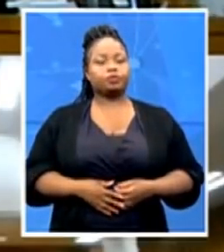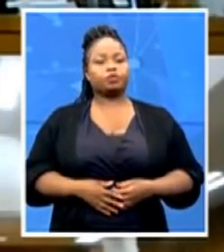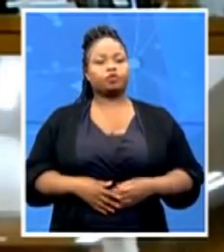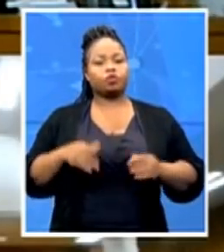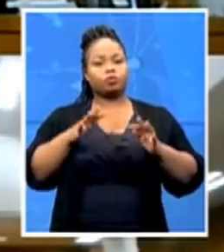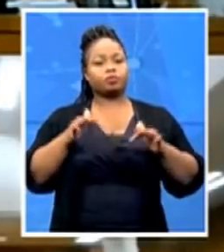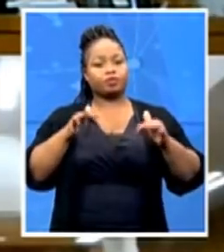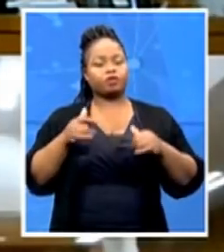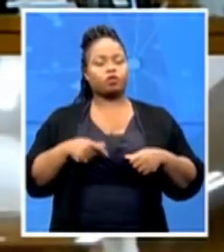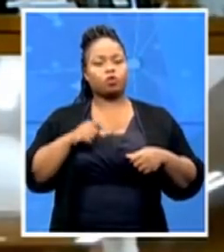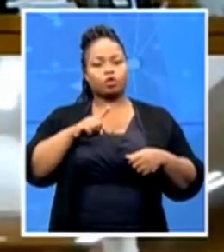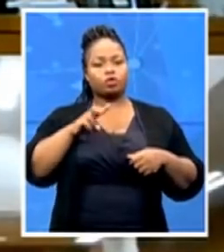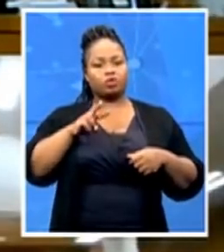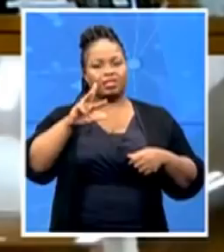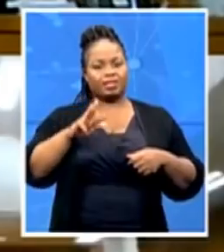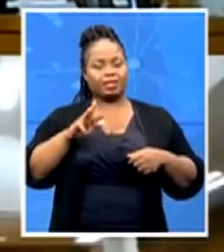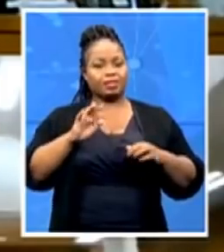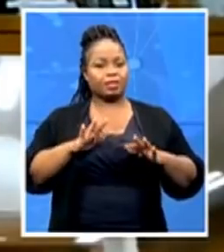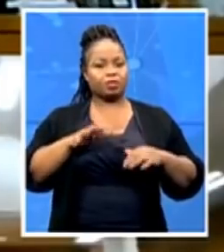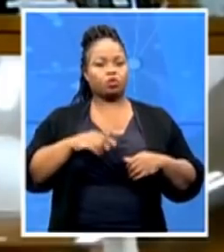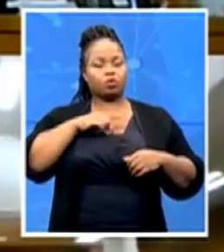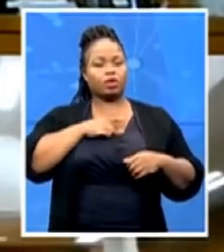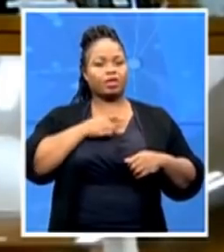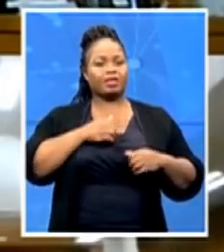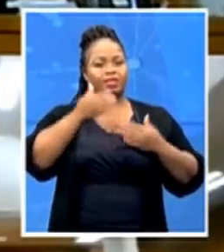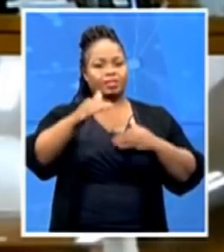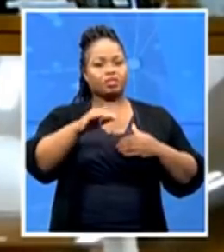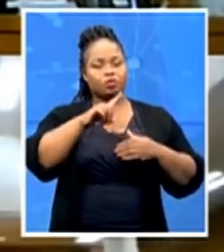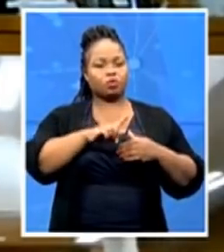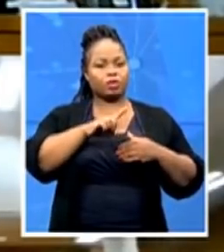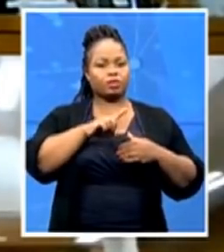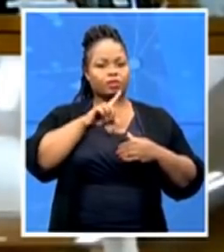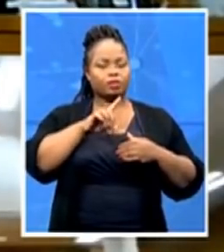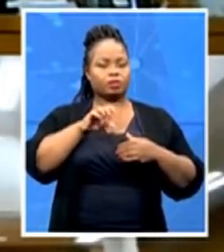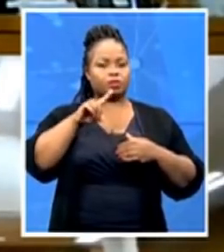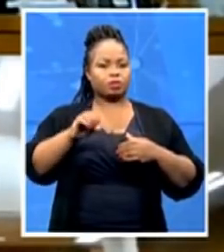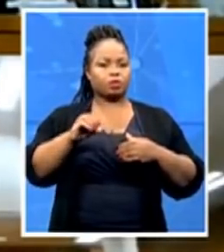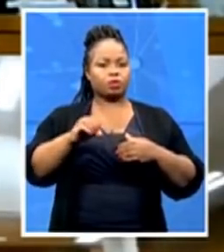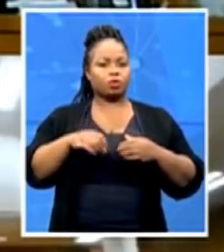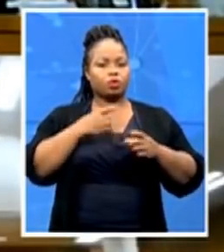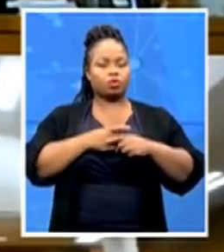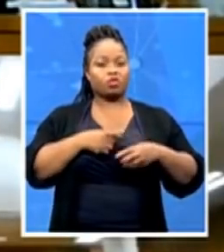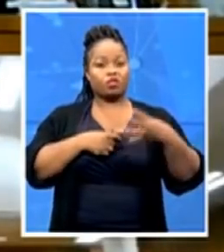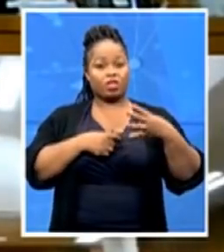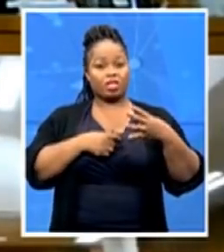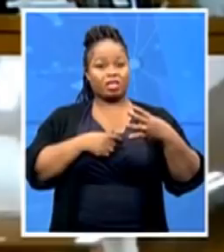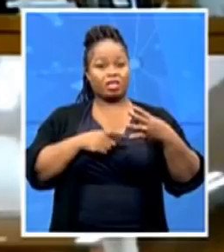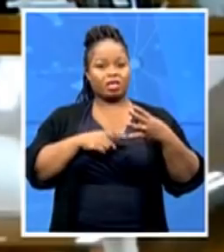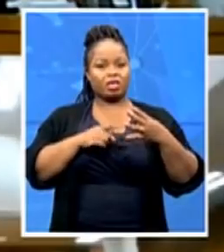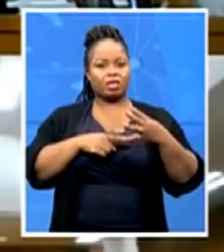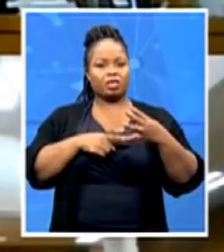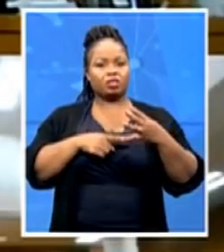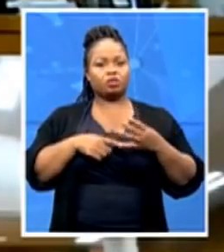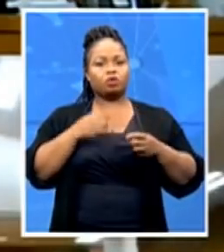a Section 1794 inquiry be proceeded with. Fourthly, to a decision by the 194 Committee in terms of